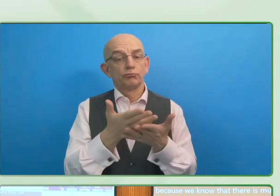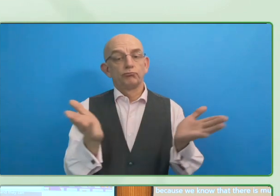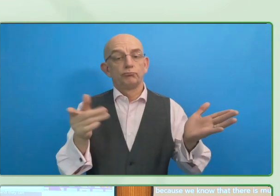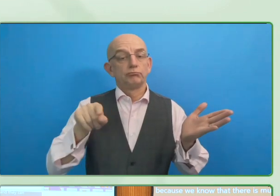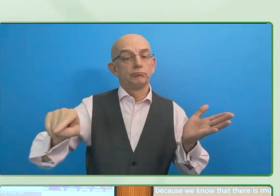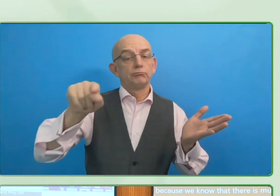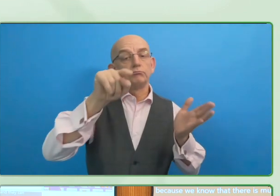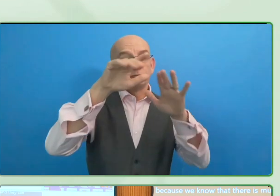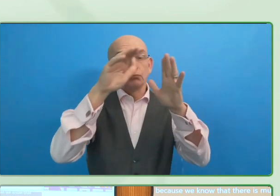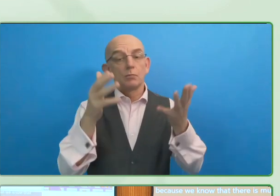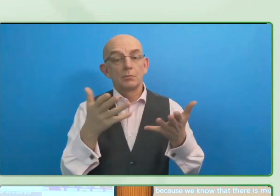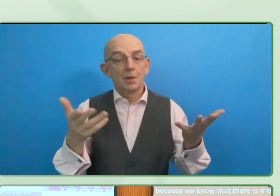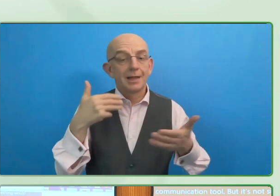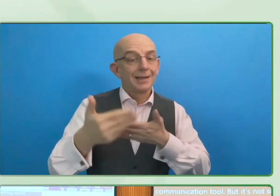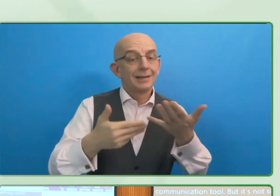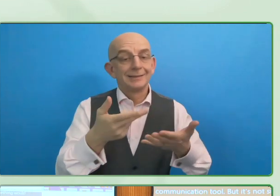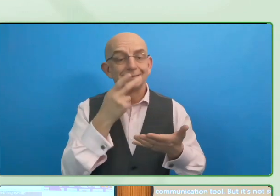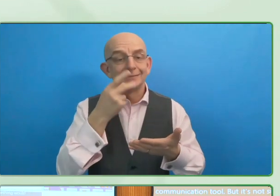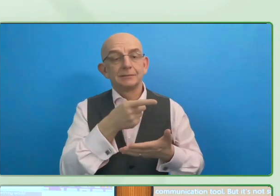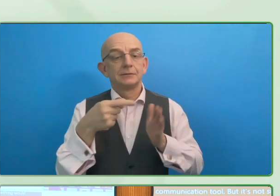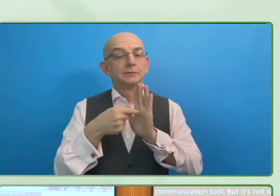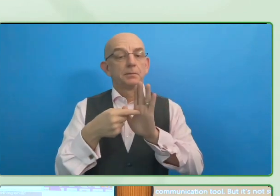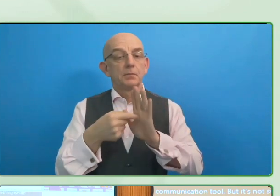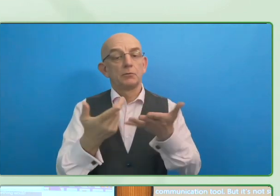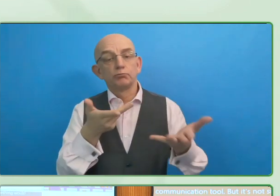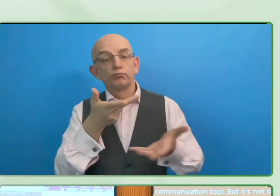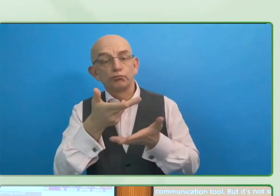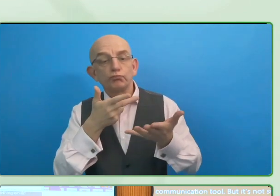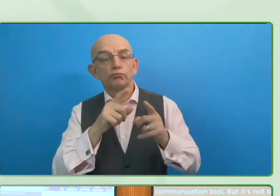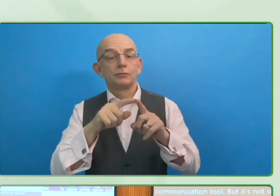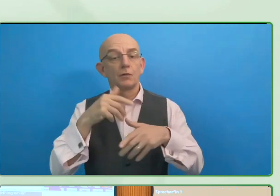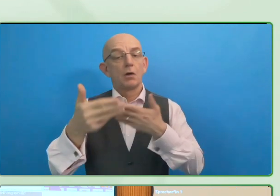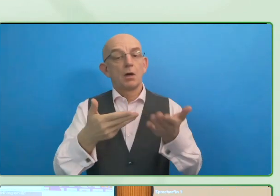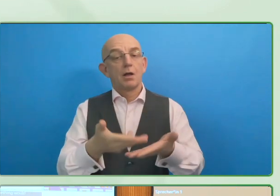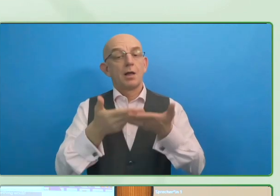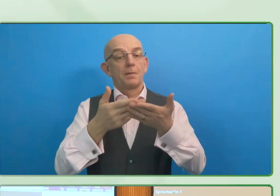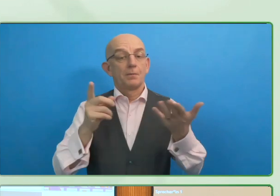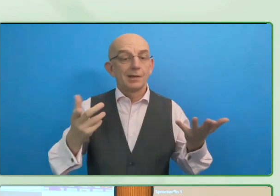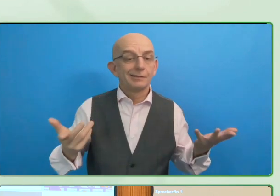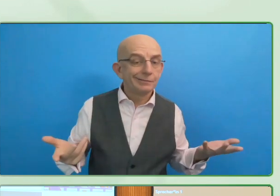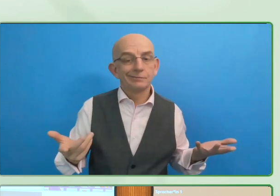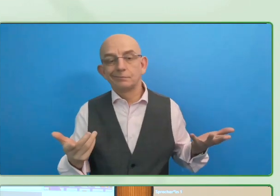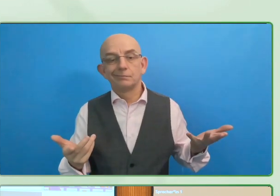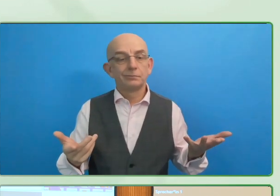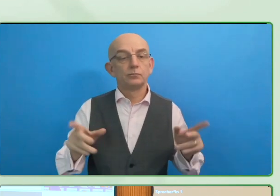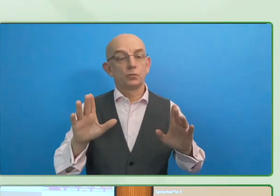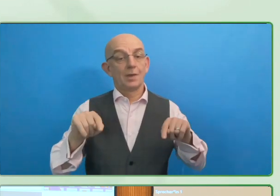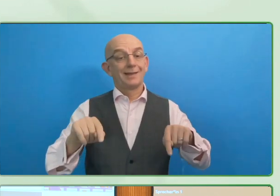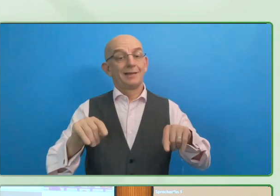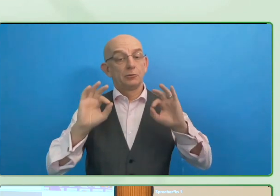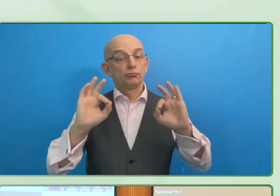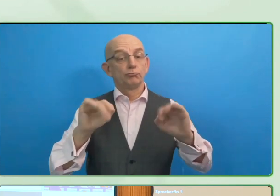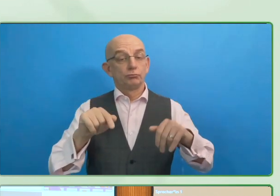what bring the high accessibility for the deaf, because the deaf have special needs, and we have to respect that